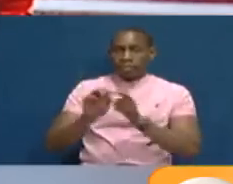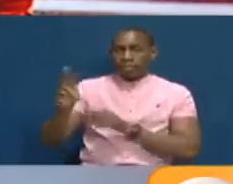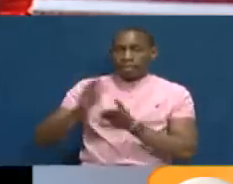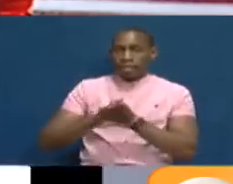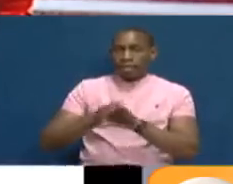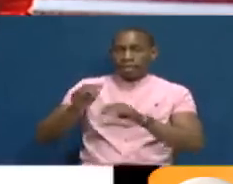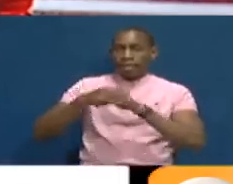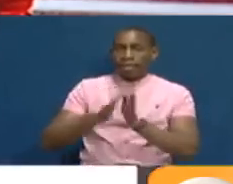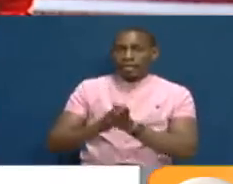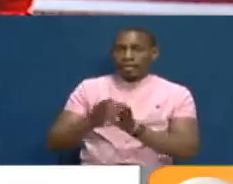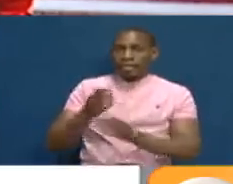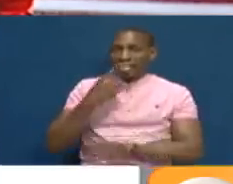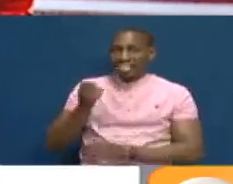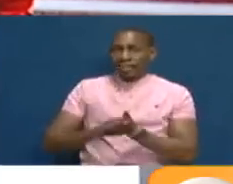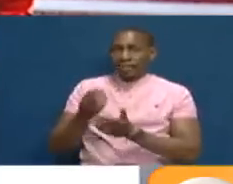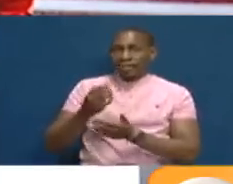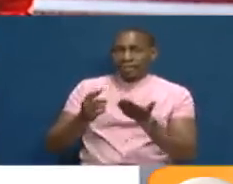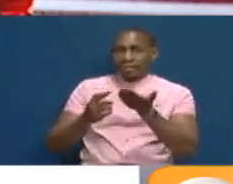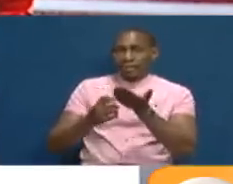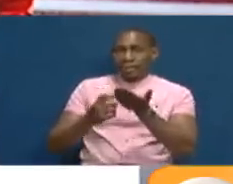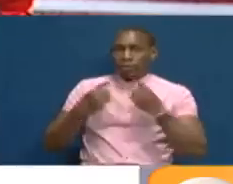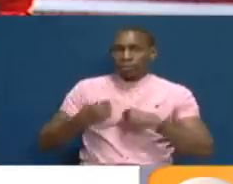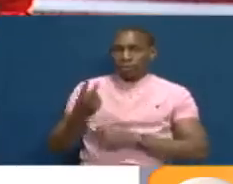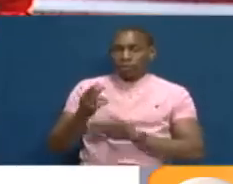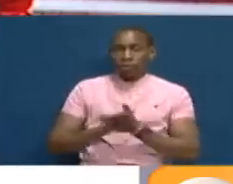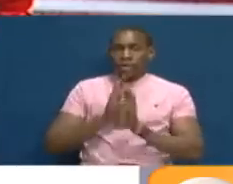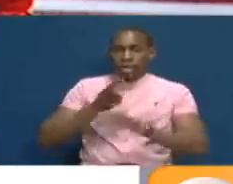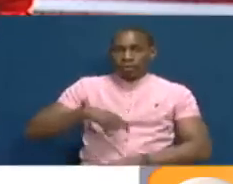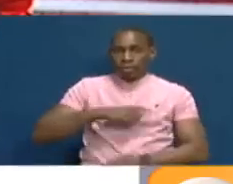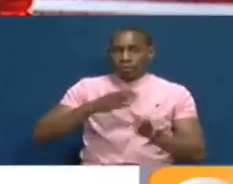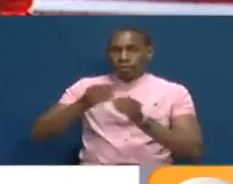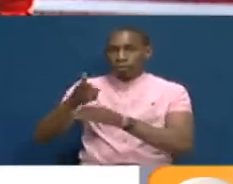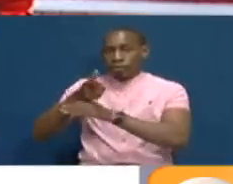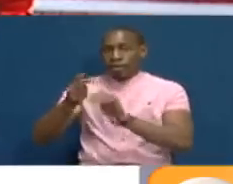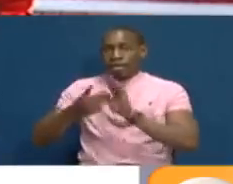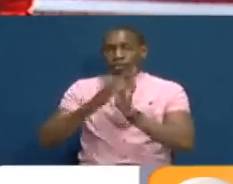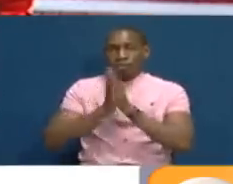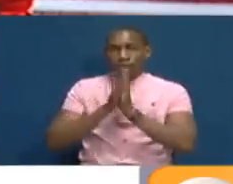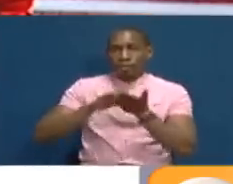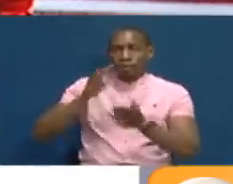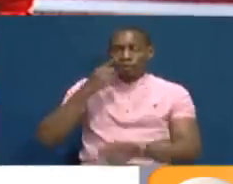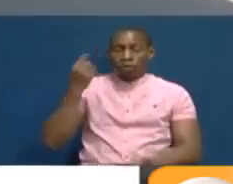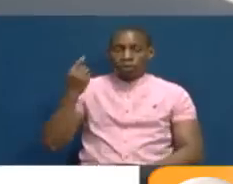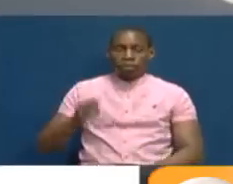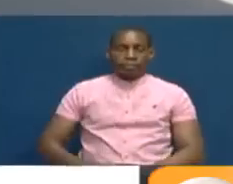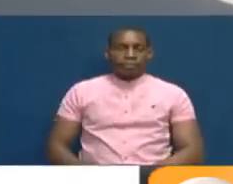silver medal and two bronze. Mokami Wambora is in Mauritius and brings us more.